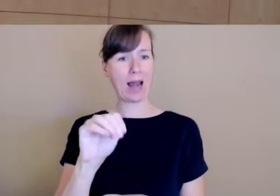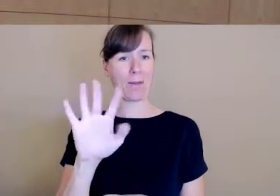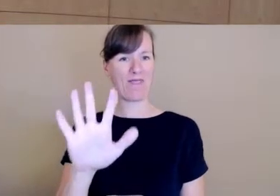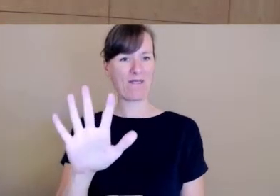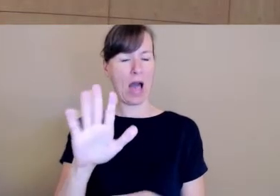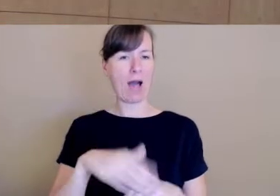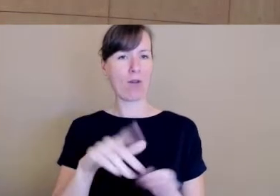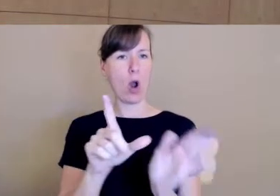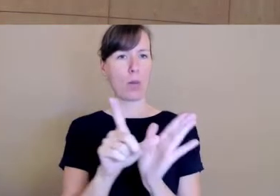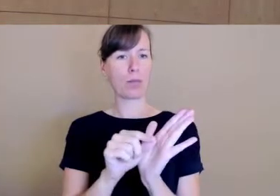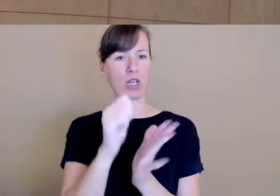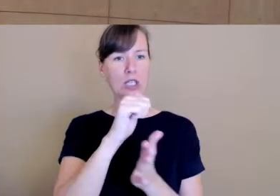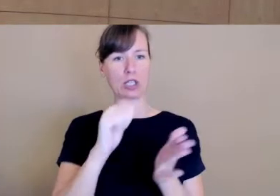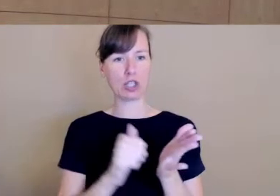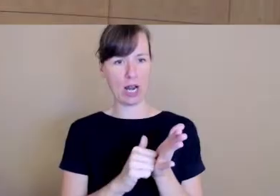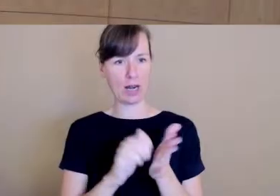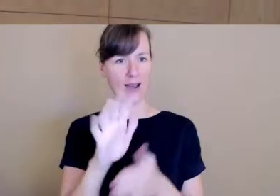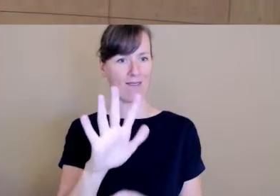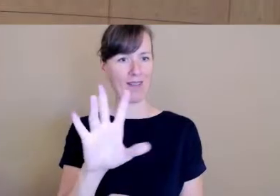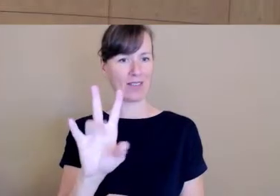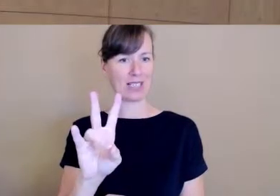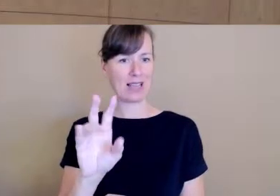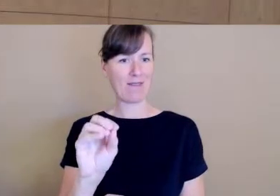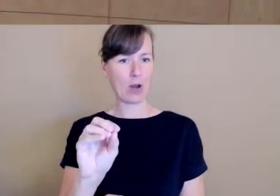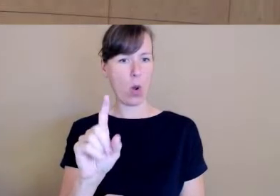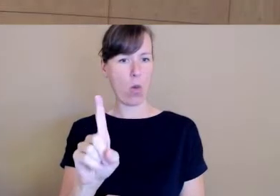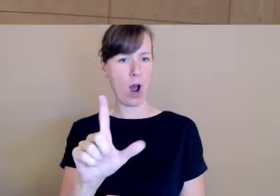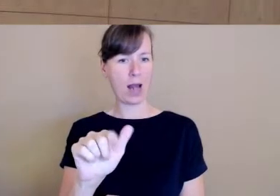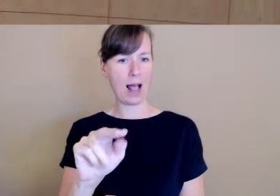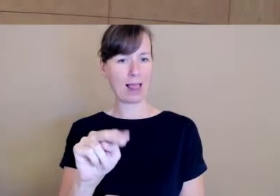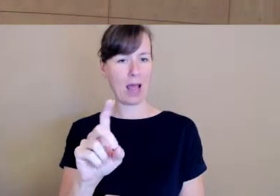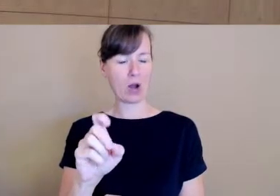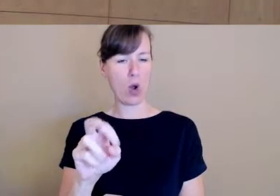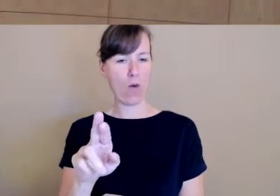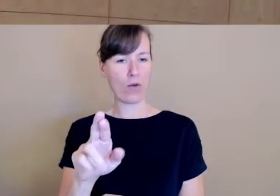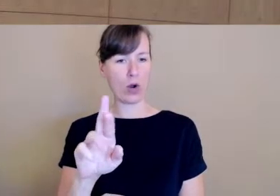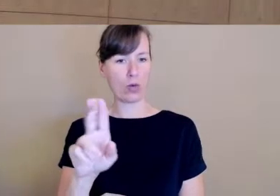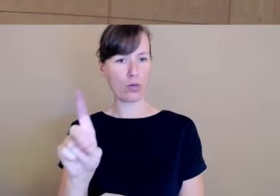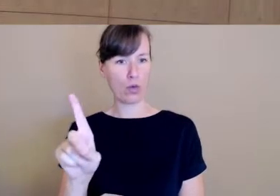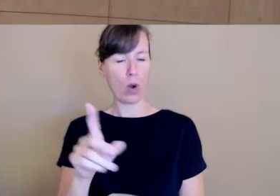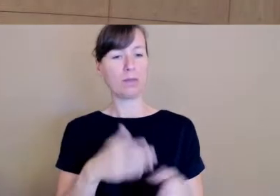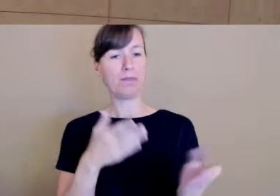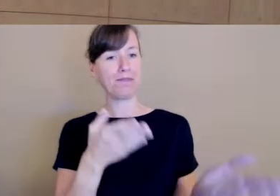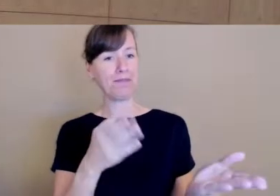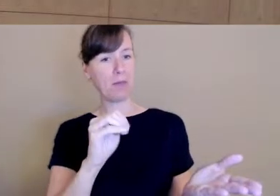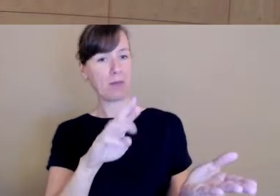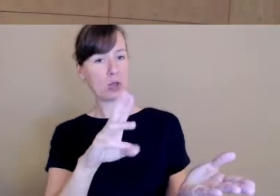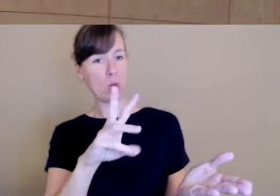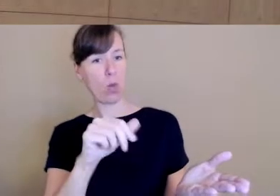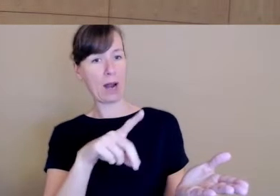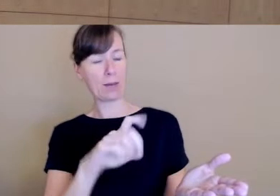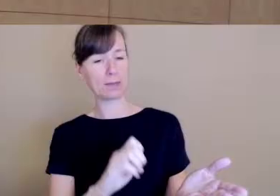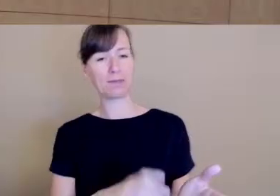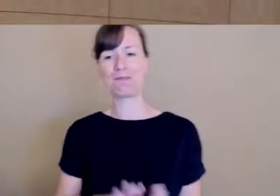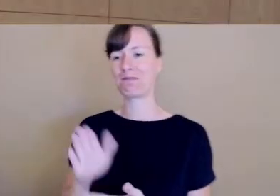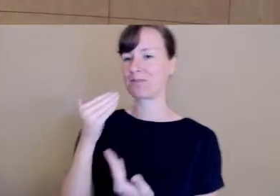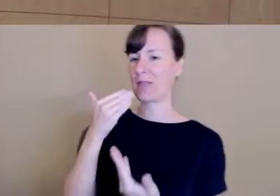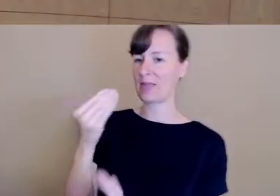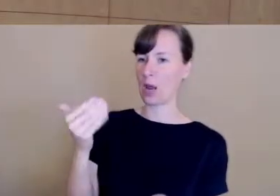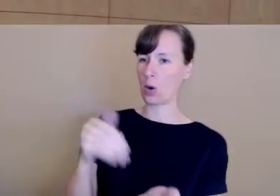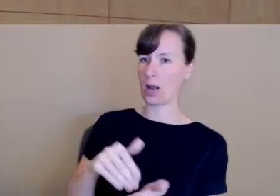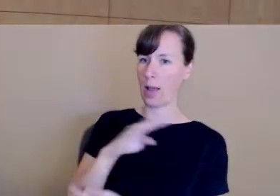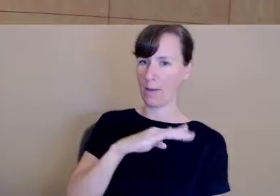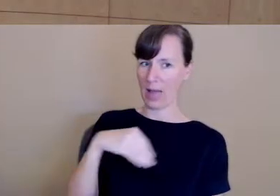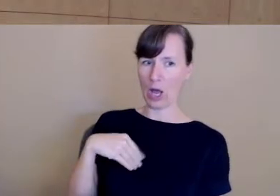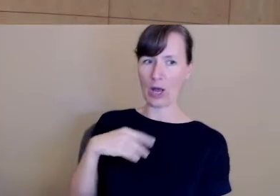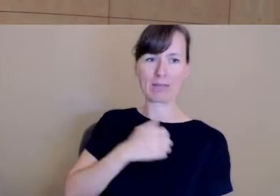agenda, 5701 Landover Road, and Mr. Wade, you have the floor. Thank you again, Mayor. I do apologize for